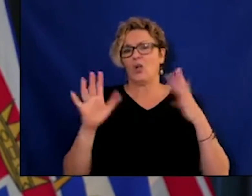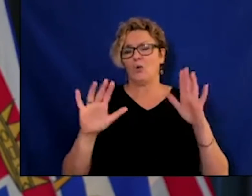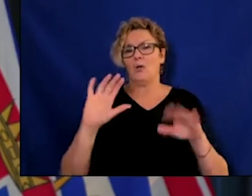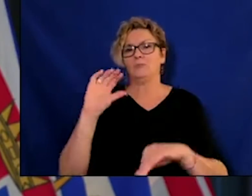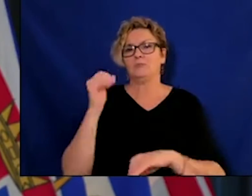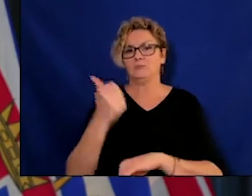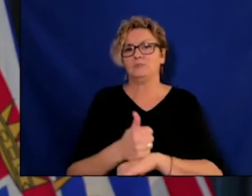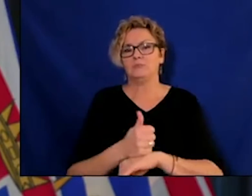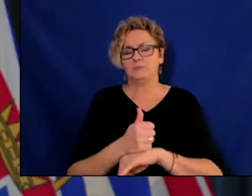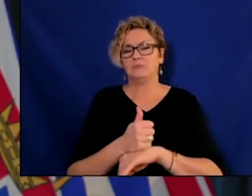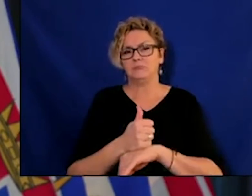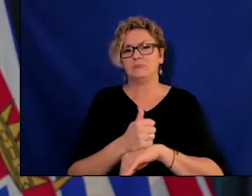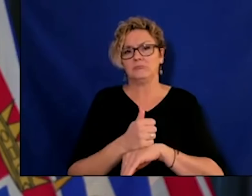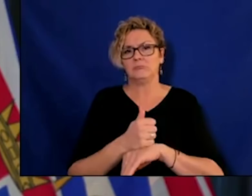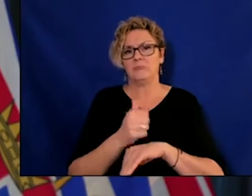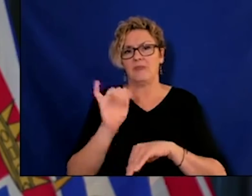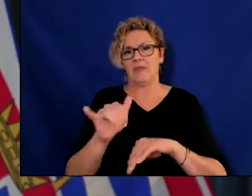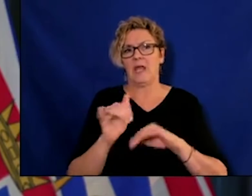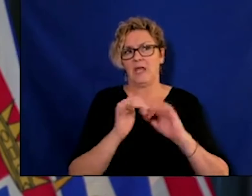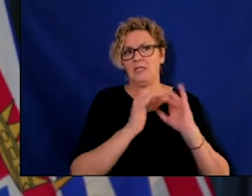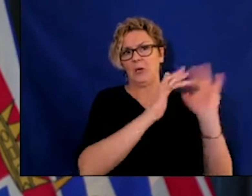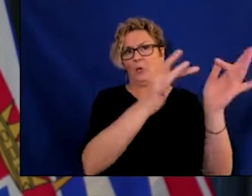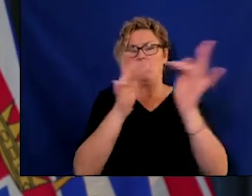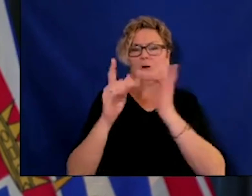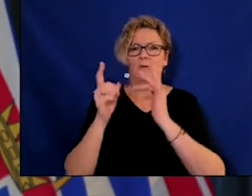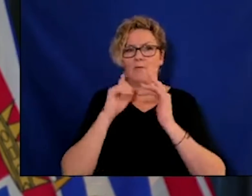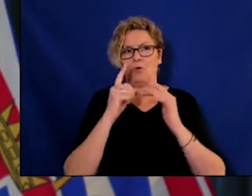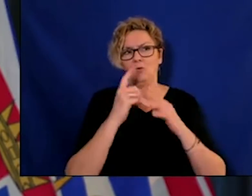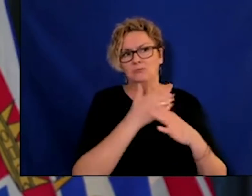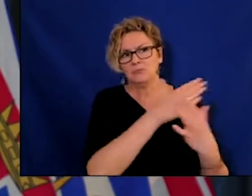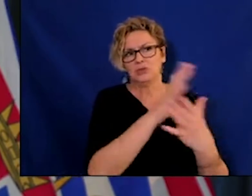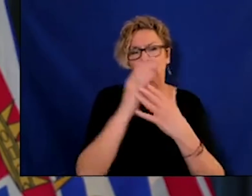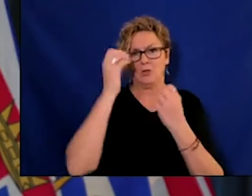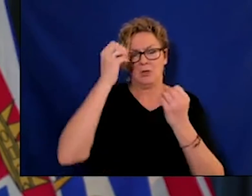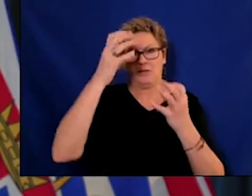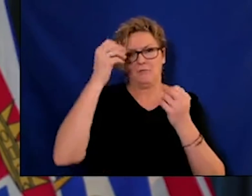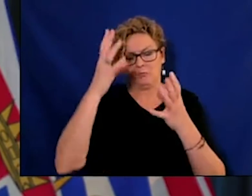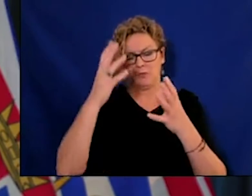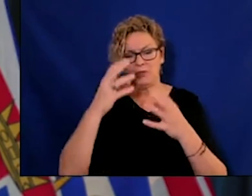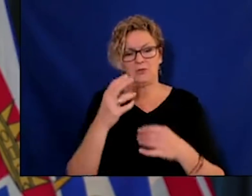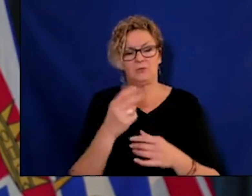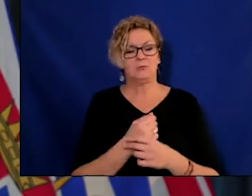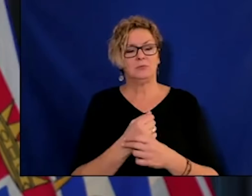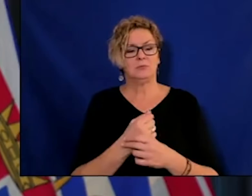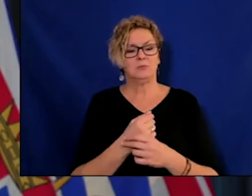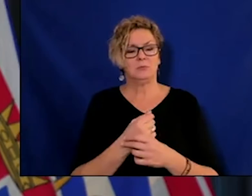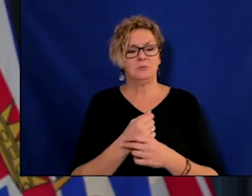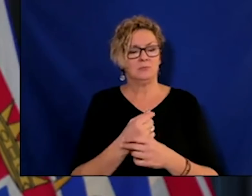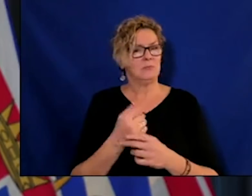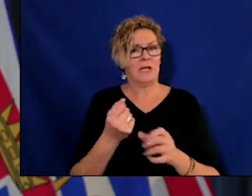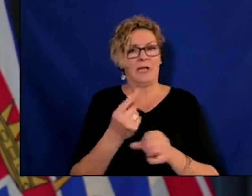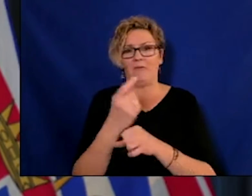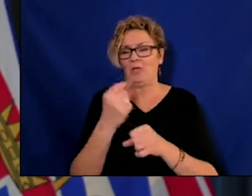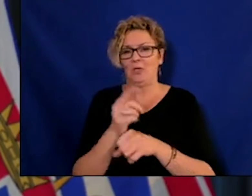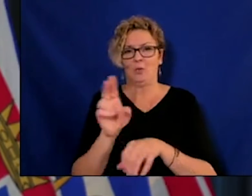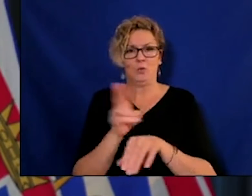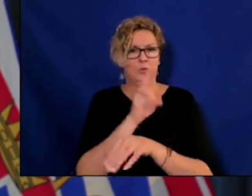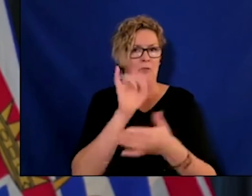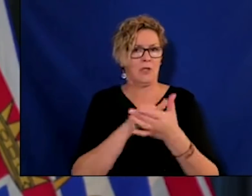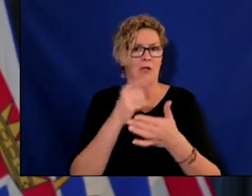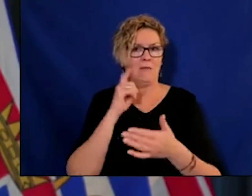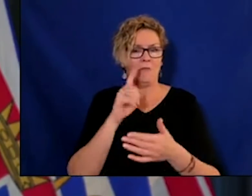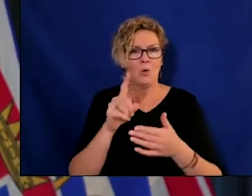and piggyback and do testing for COVID way back in January and February. Because we